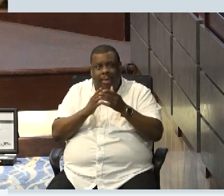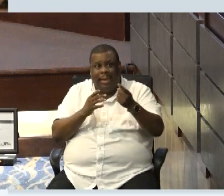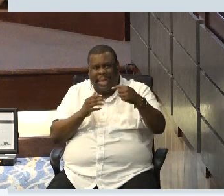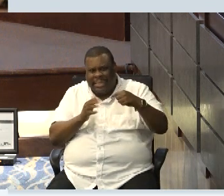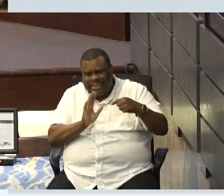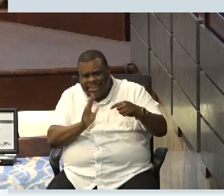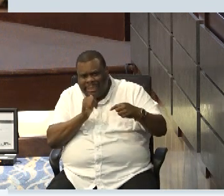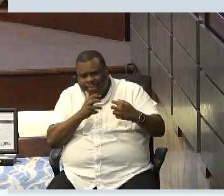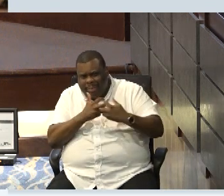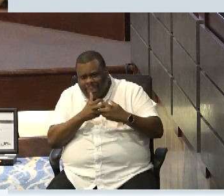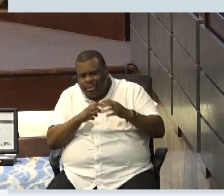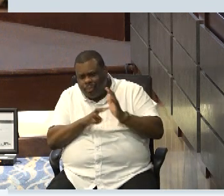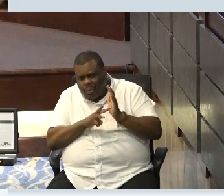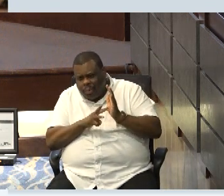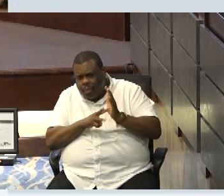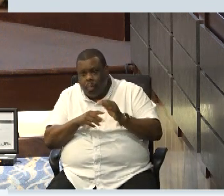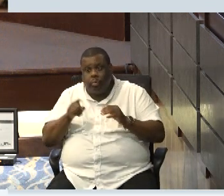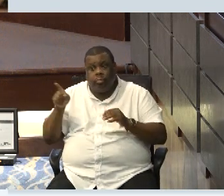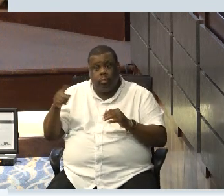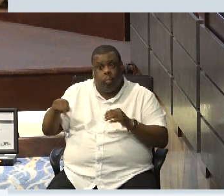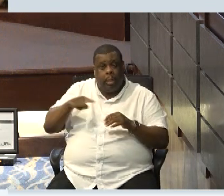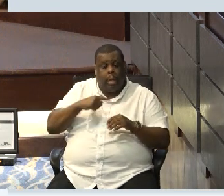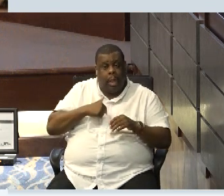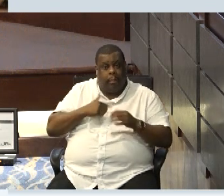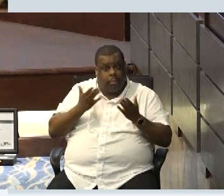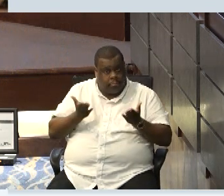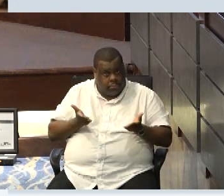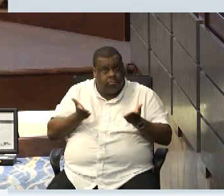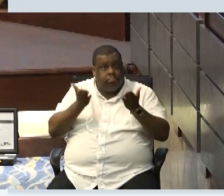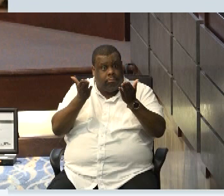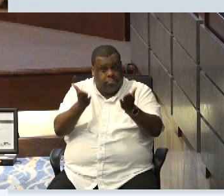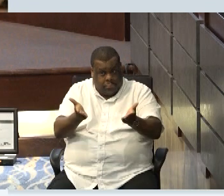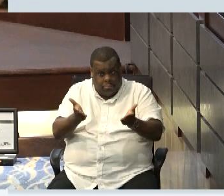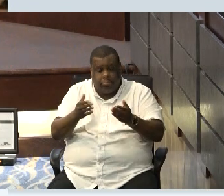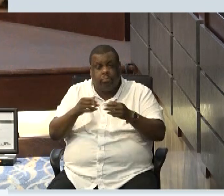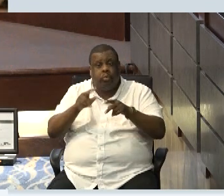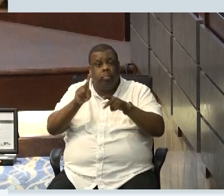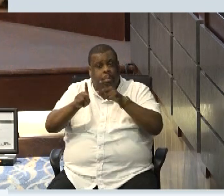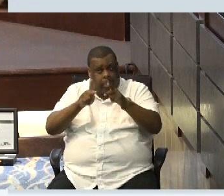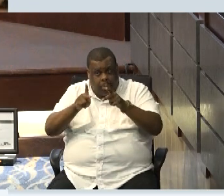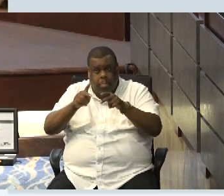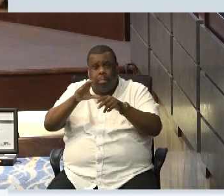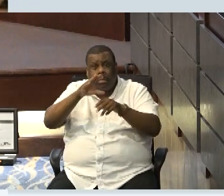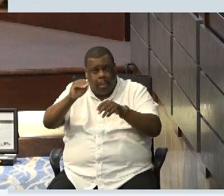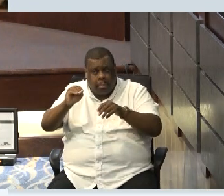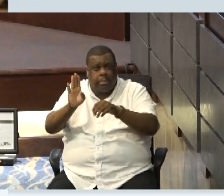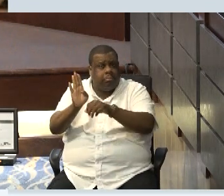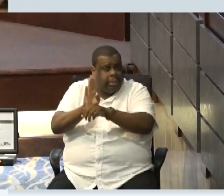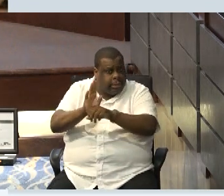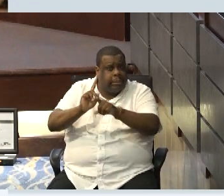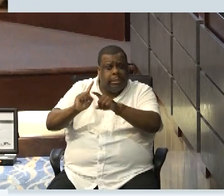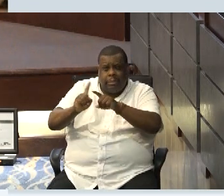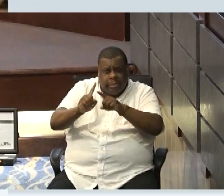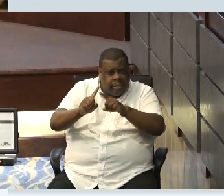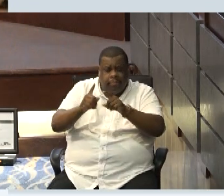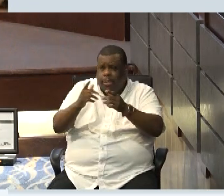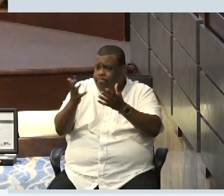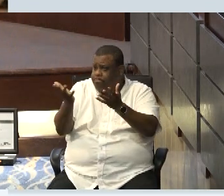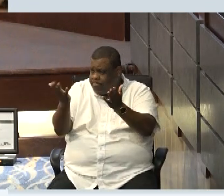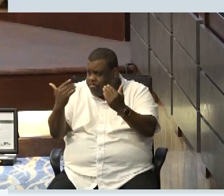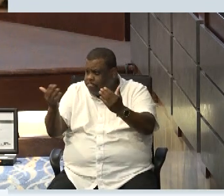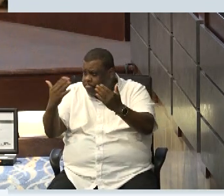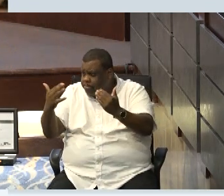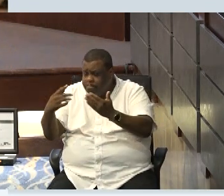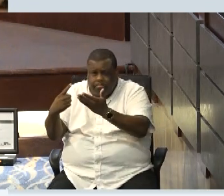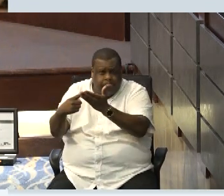we have a great opportunity to start the conversation earlier than who can show us the prettiest picture, and start